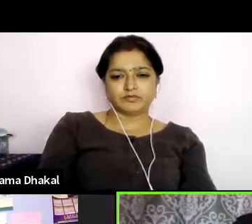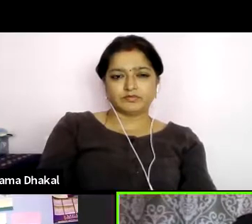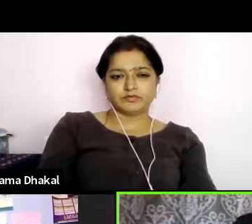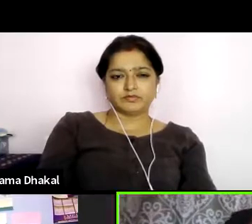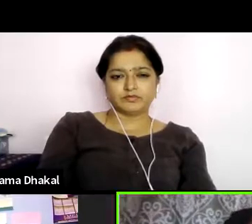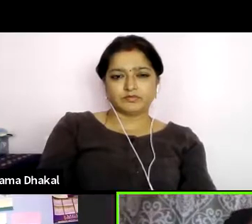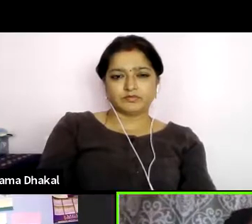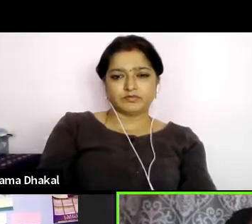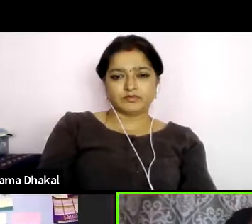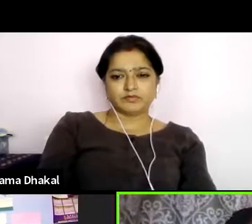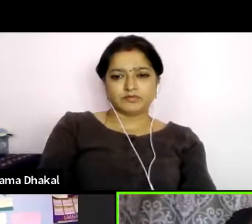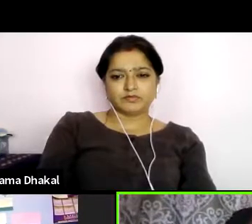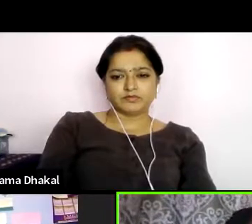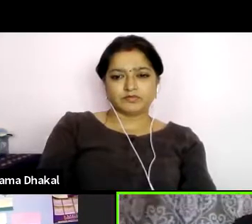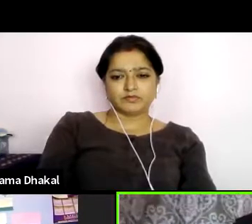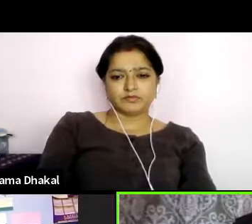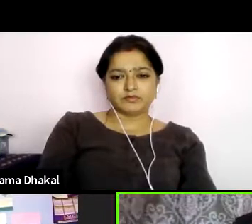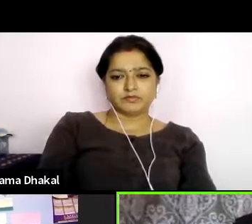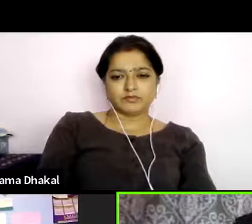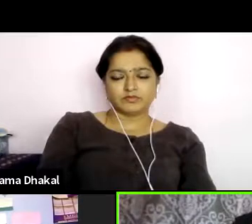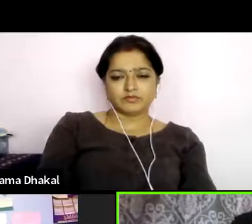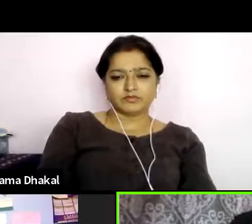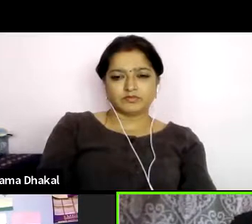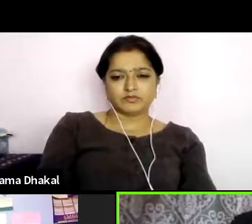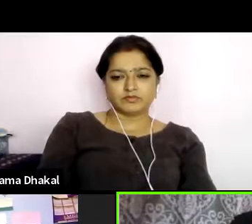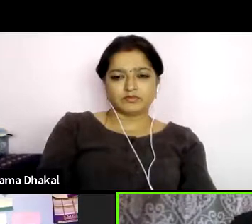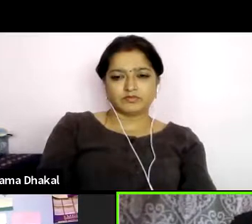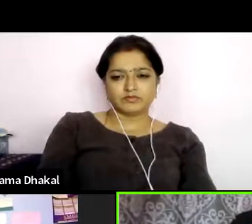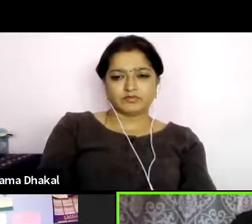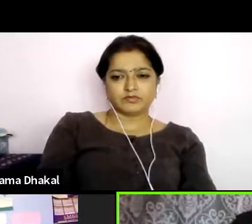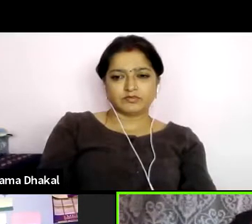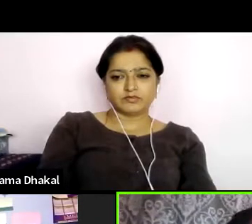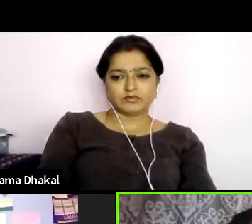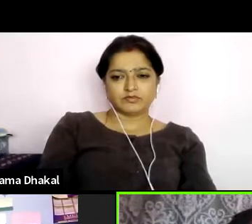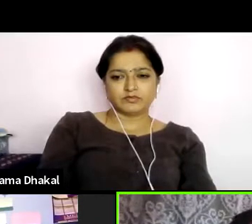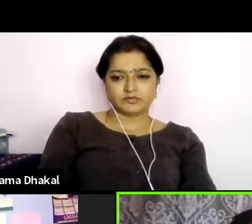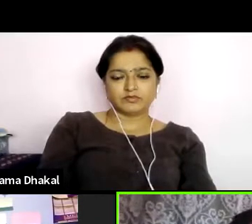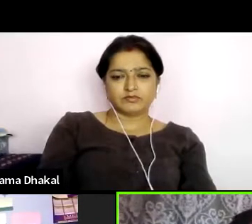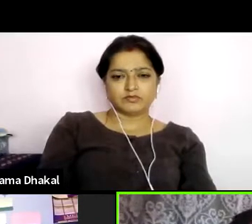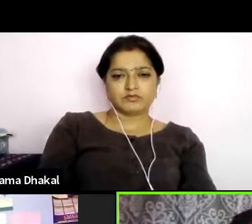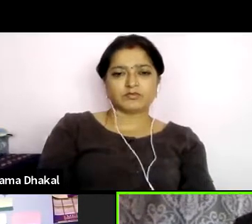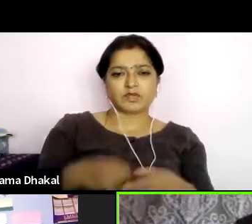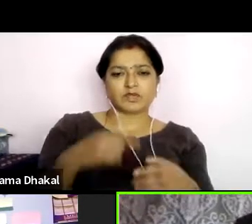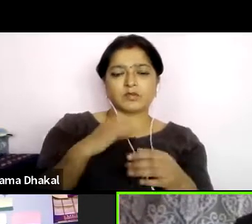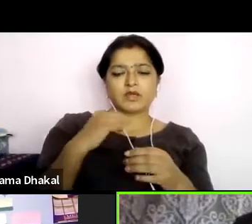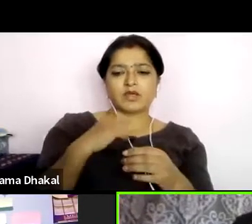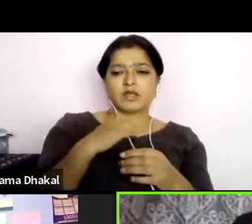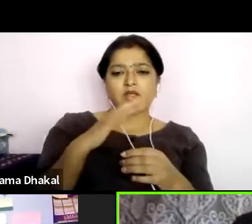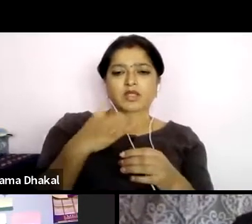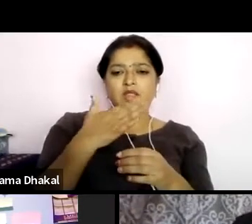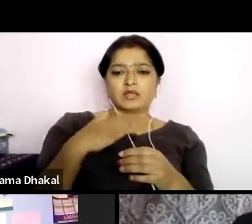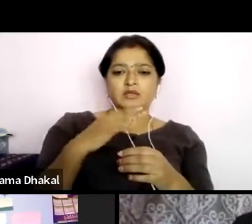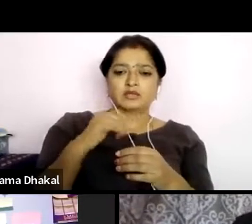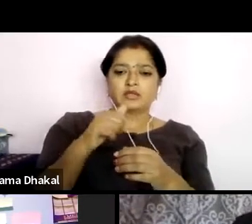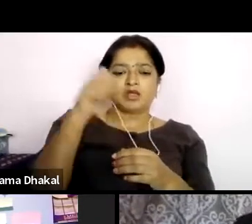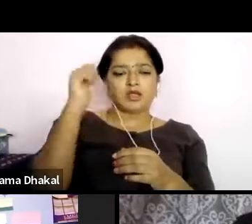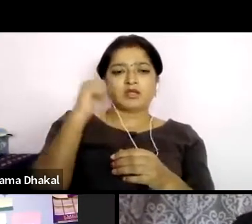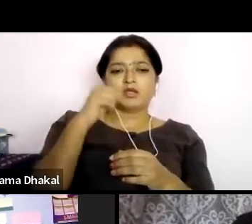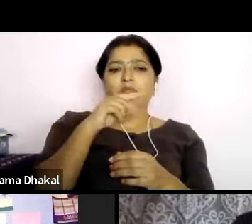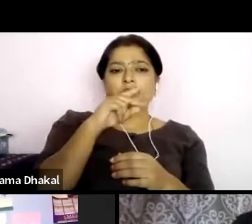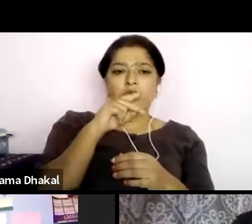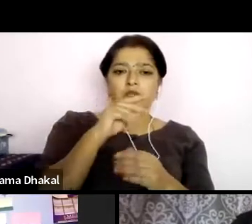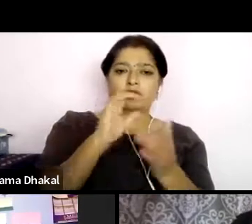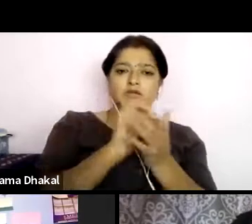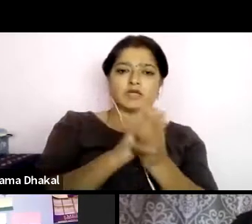I think the ladies has explained sufficient enough. Okay, perfect.